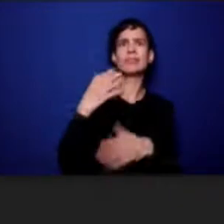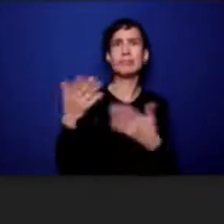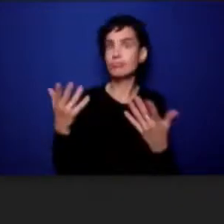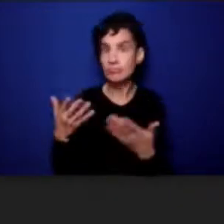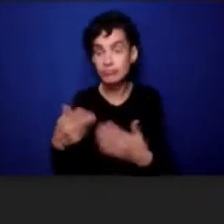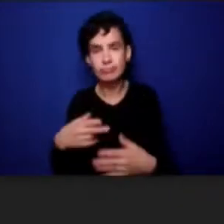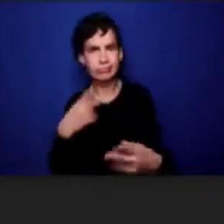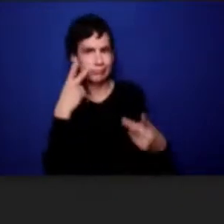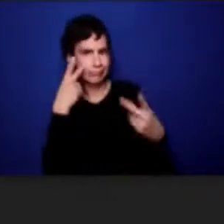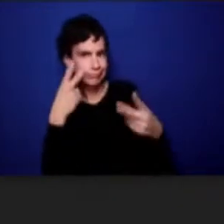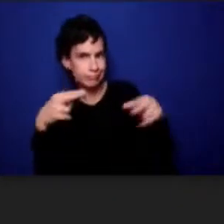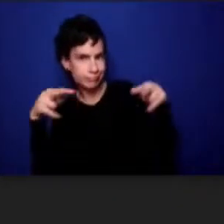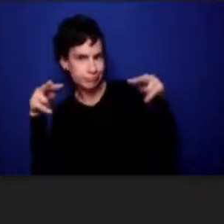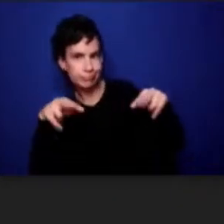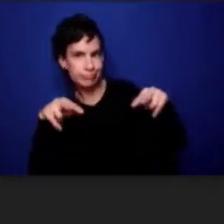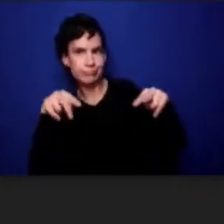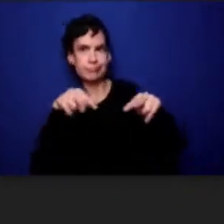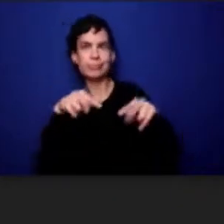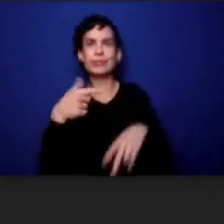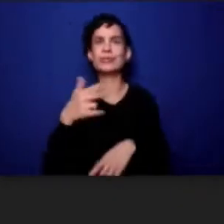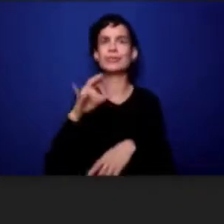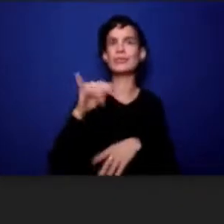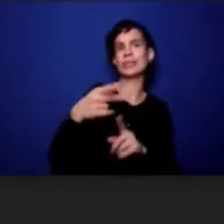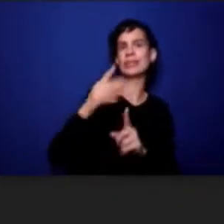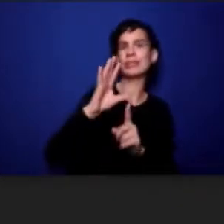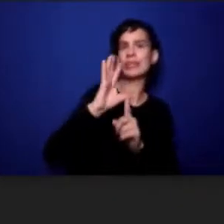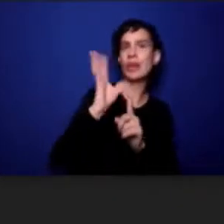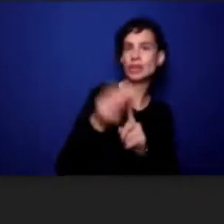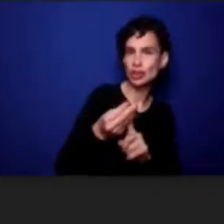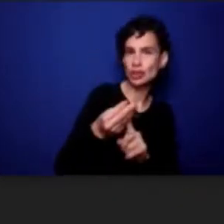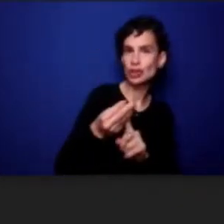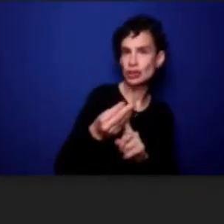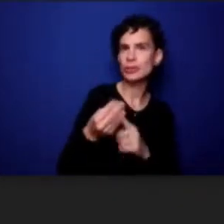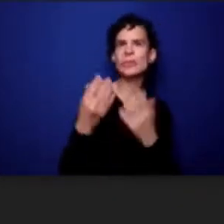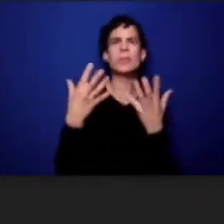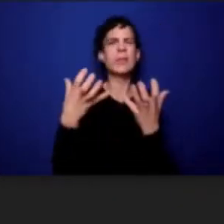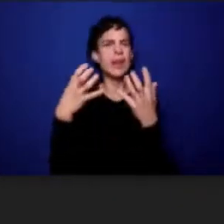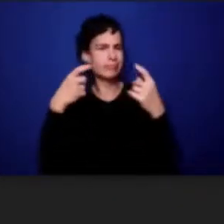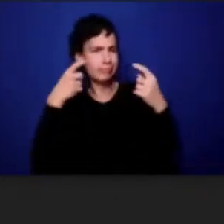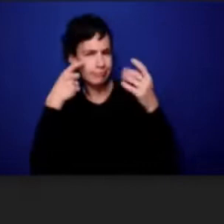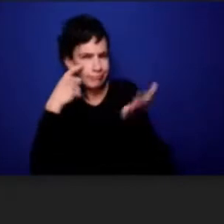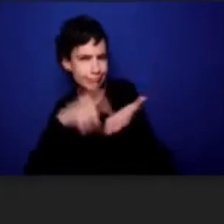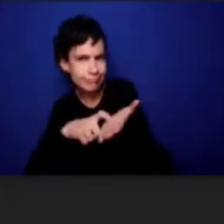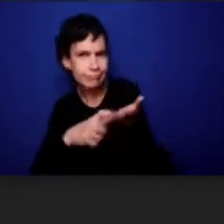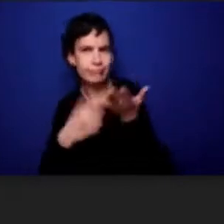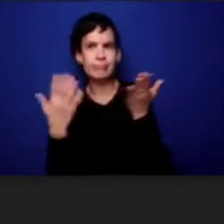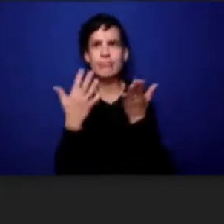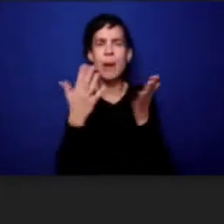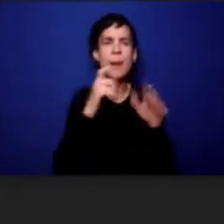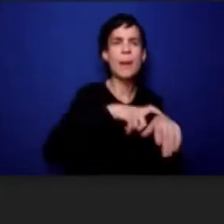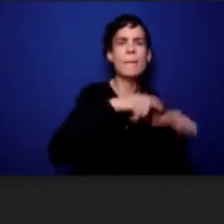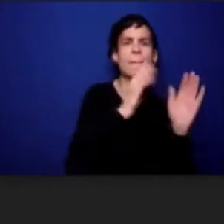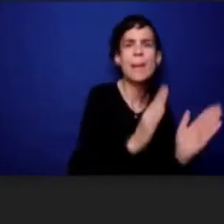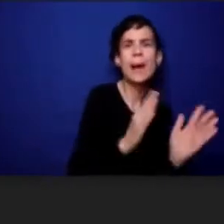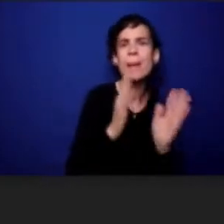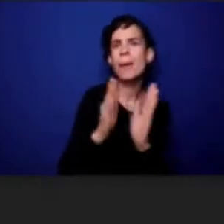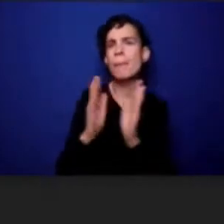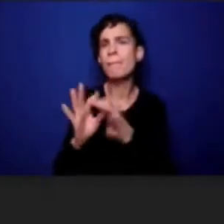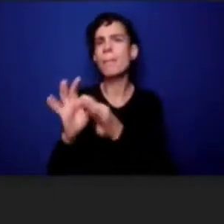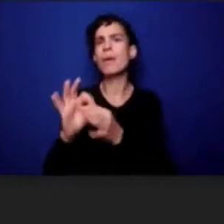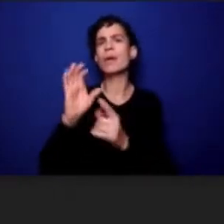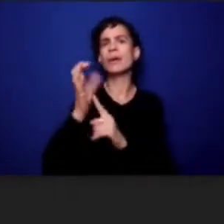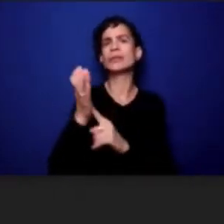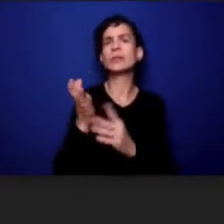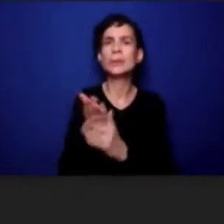but those are sort of like the broader themes that I wanted to look at both of these periods and instances of visual culture through, like